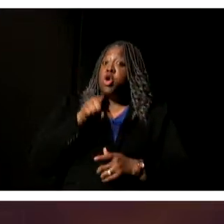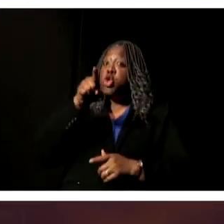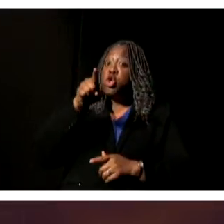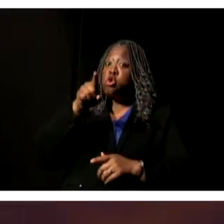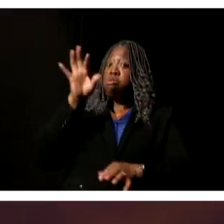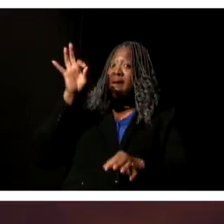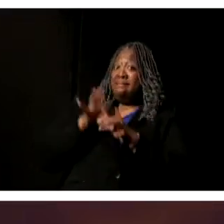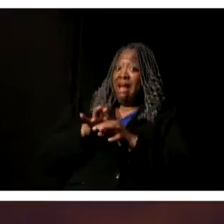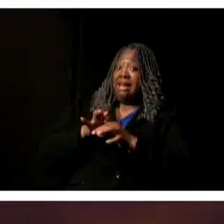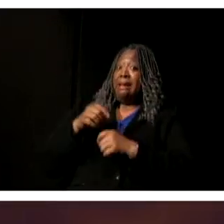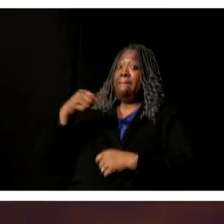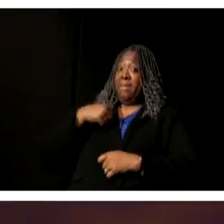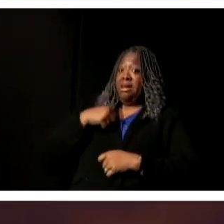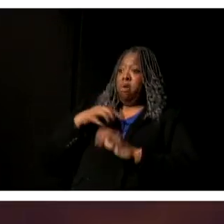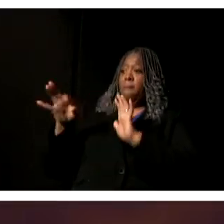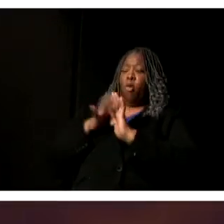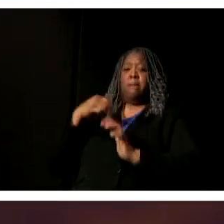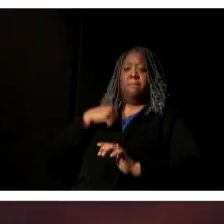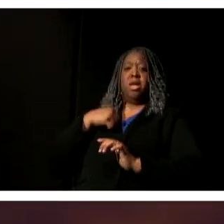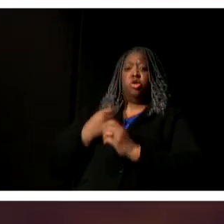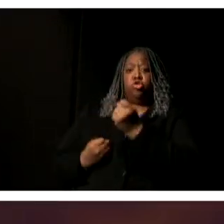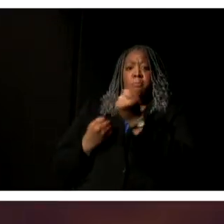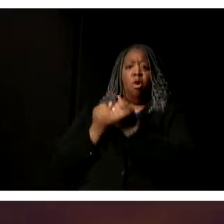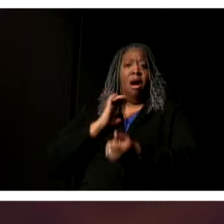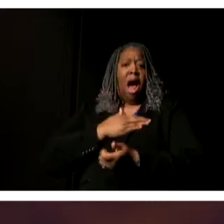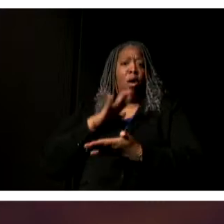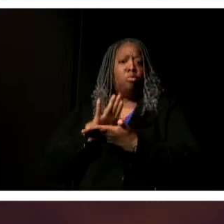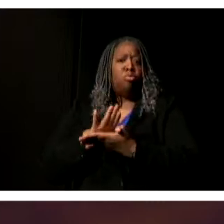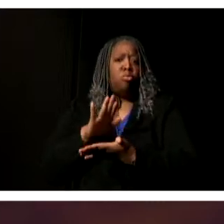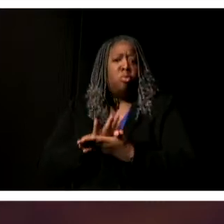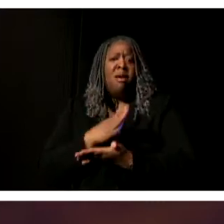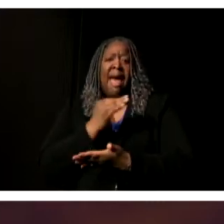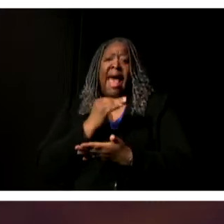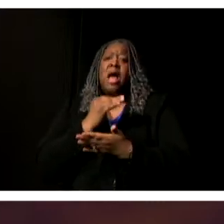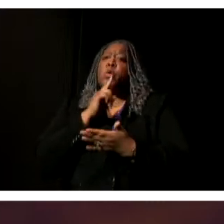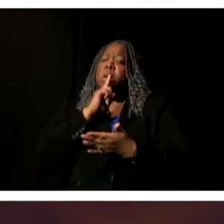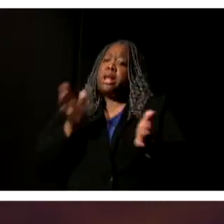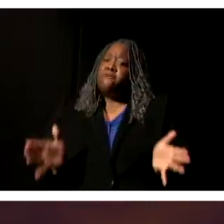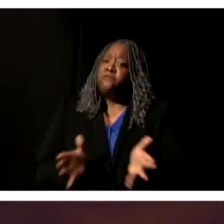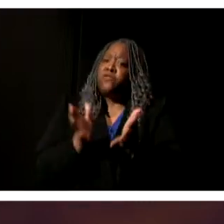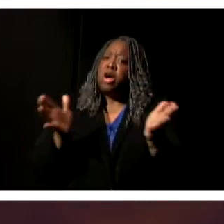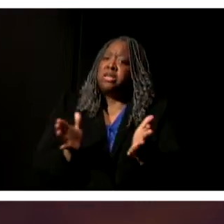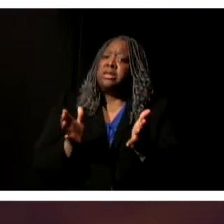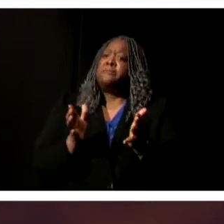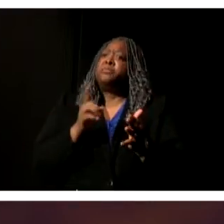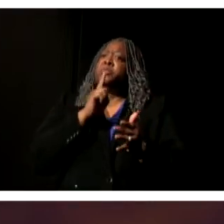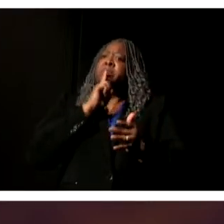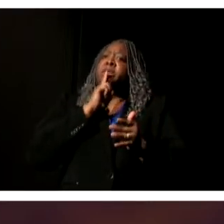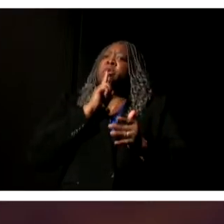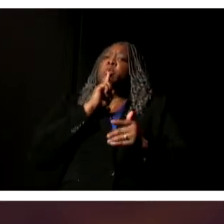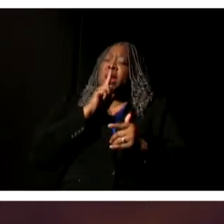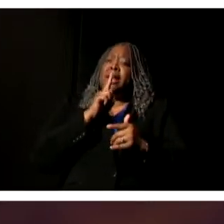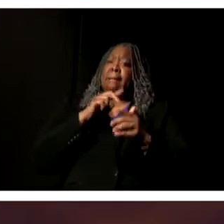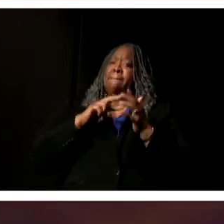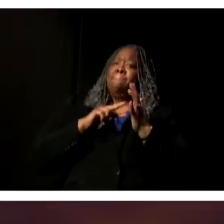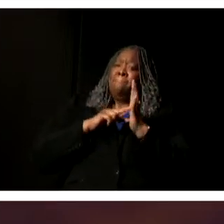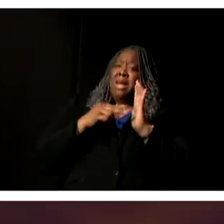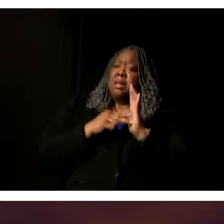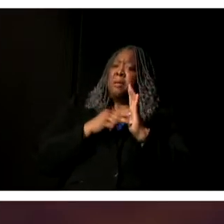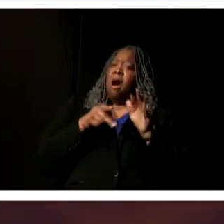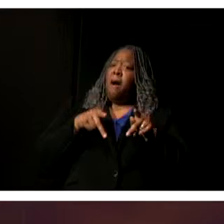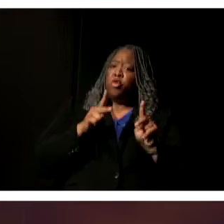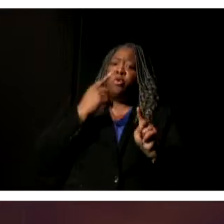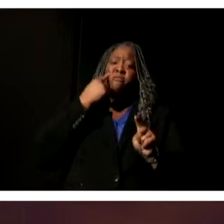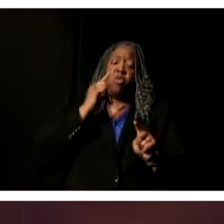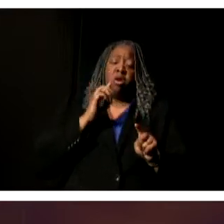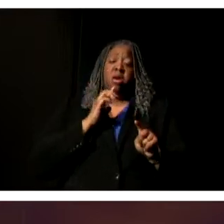me to support our schools and foster meaningful educational opportunities for our children